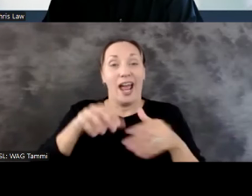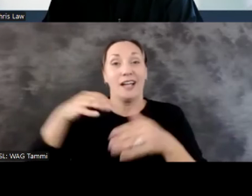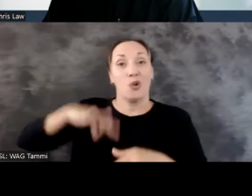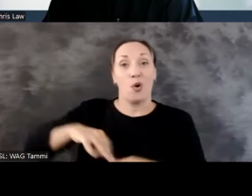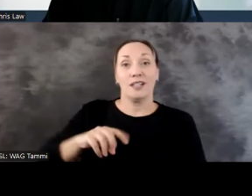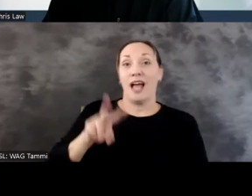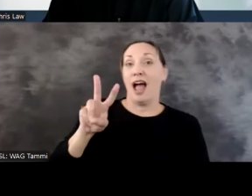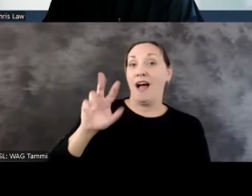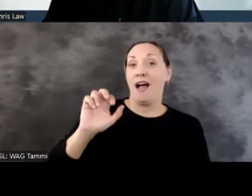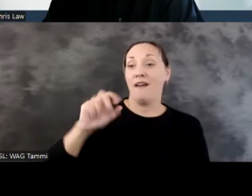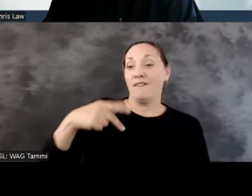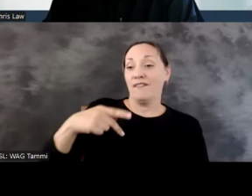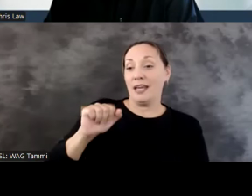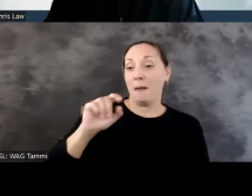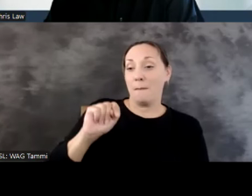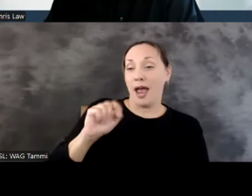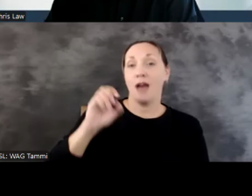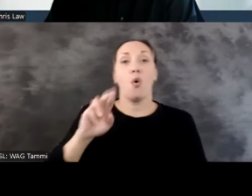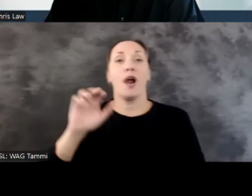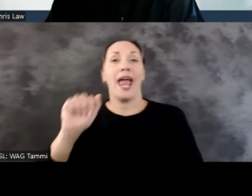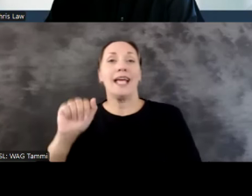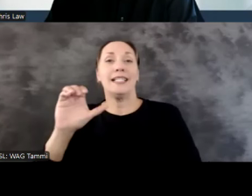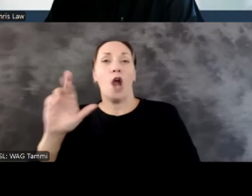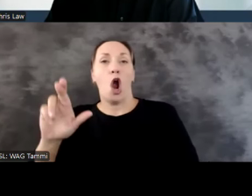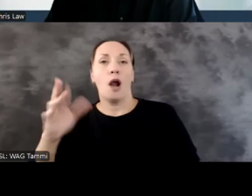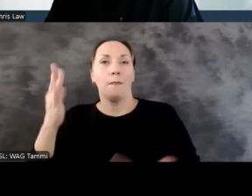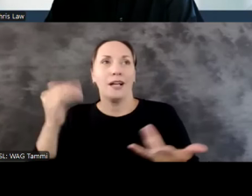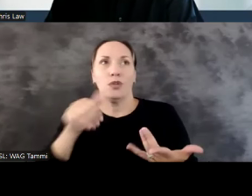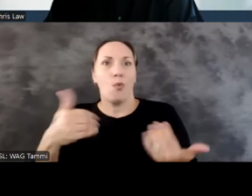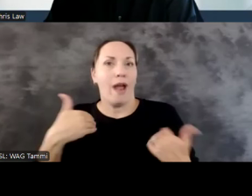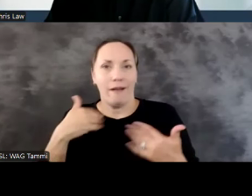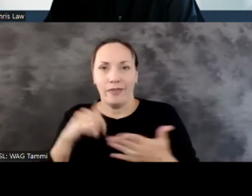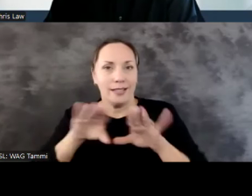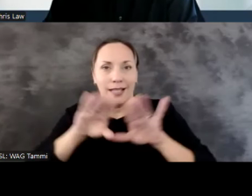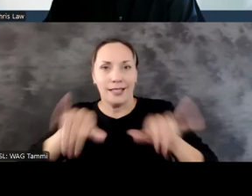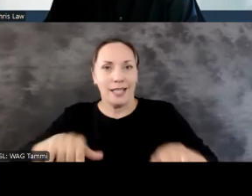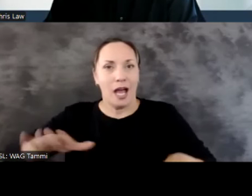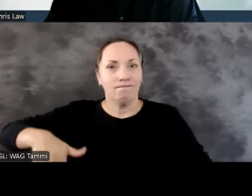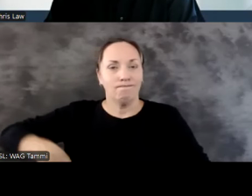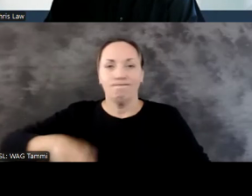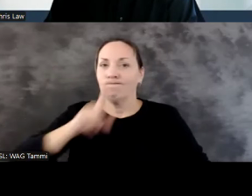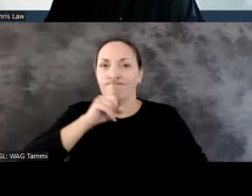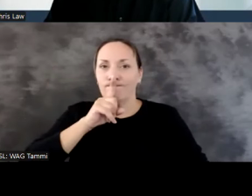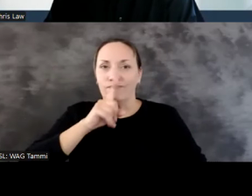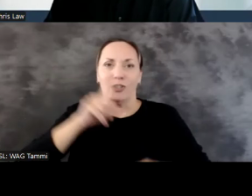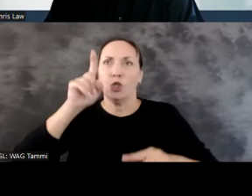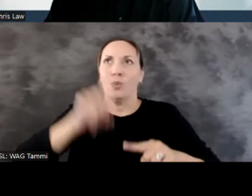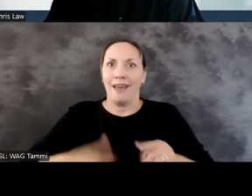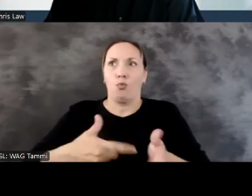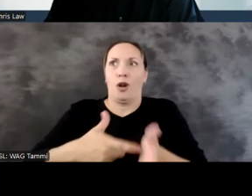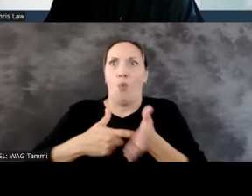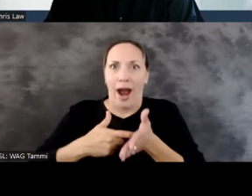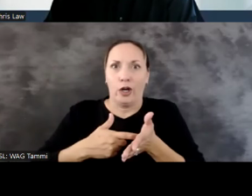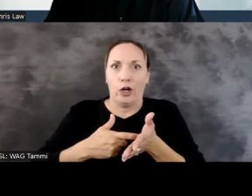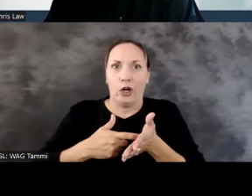ACRs because such a scoring system does not exist. You can't have a requirement